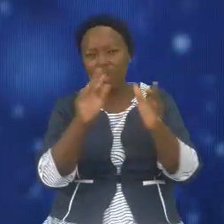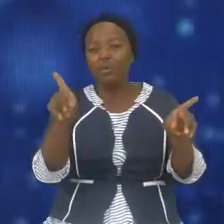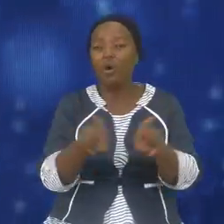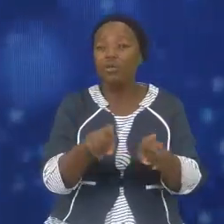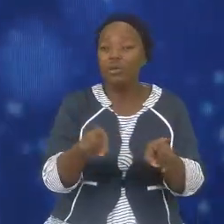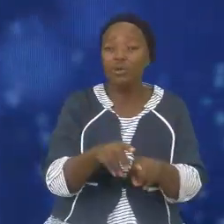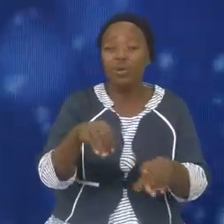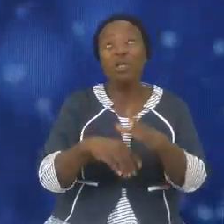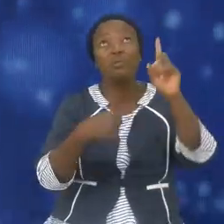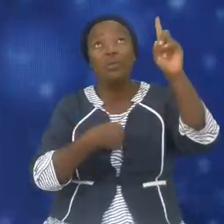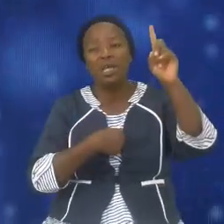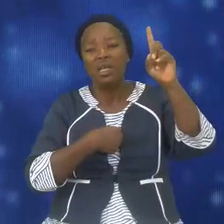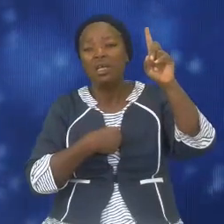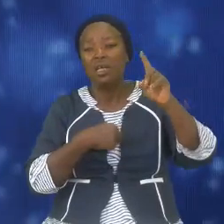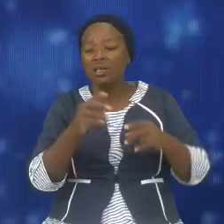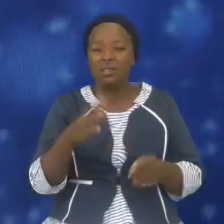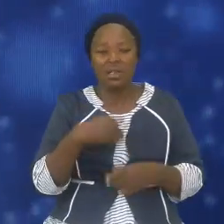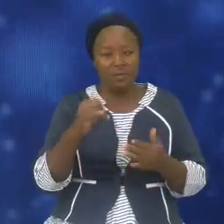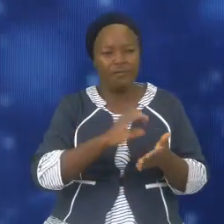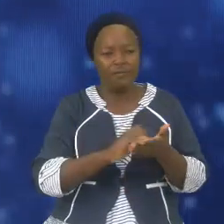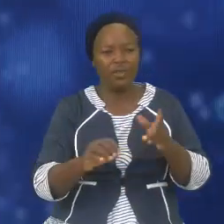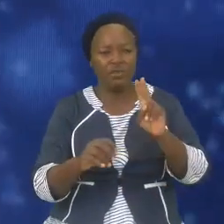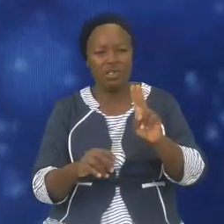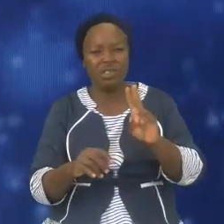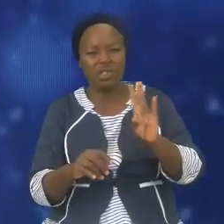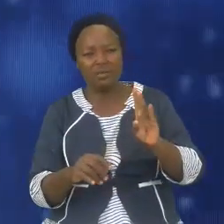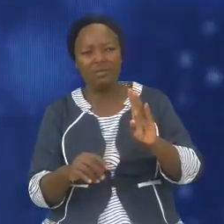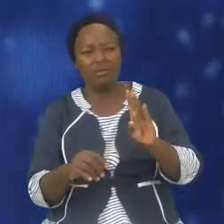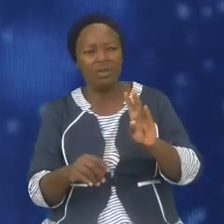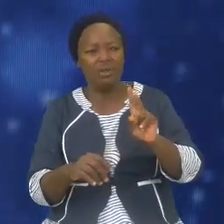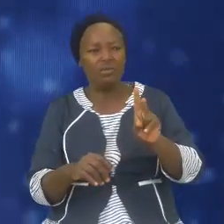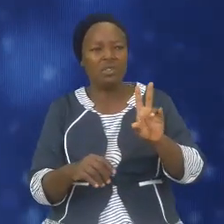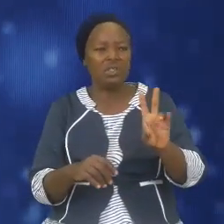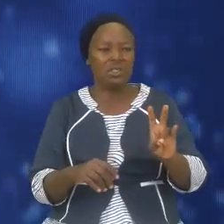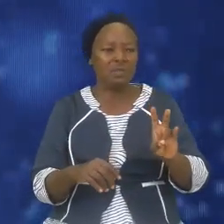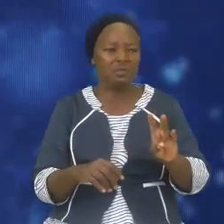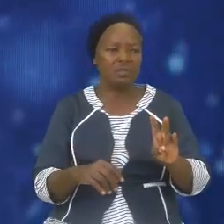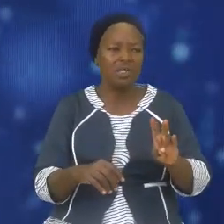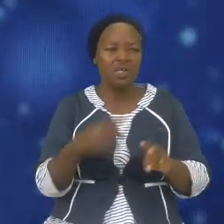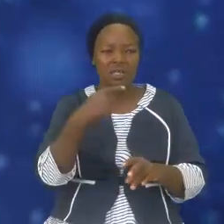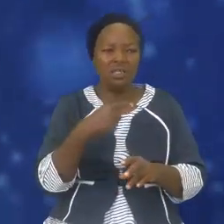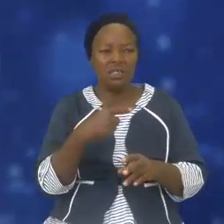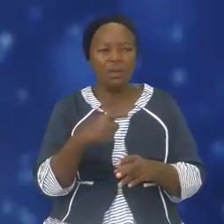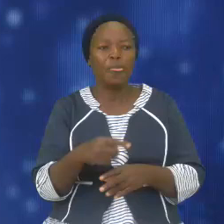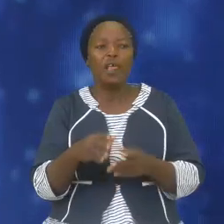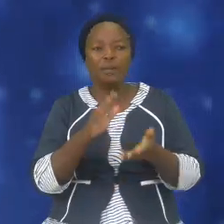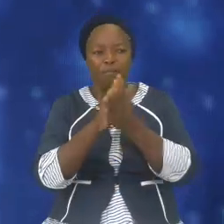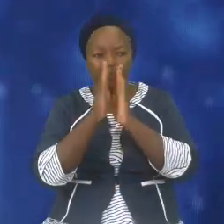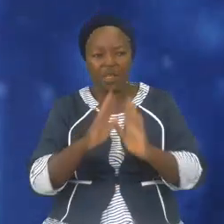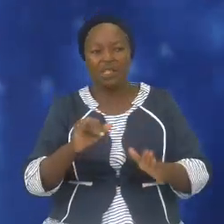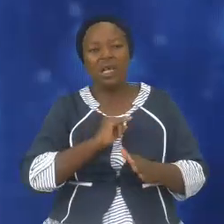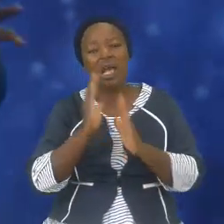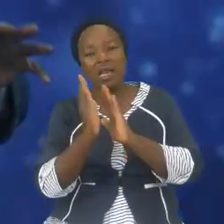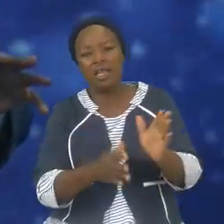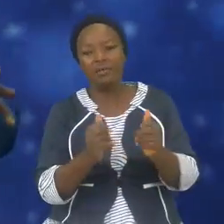in me. Look at verse 27 there. In verse 27, it says, peace I leave with you.